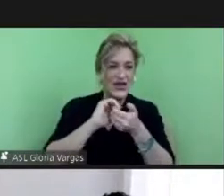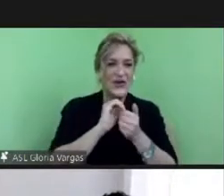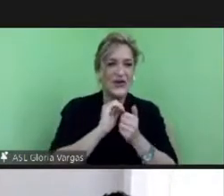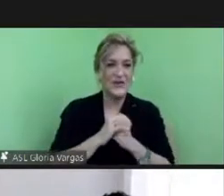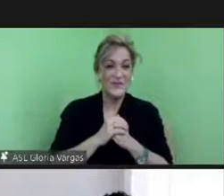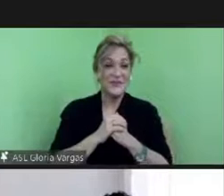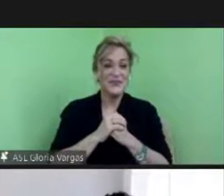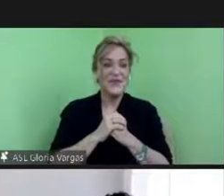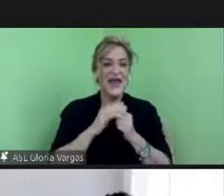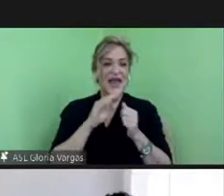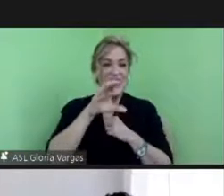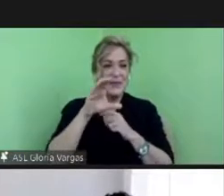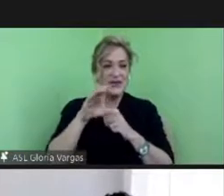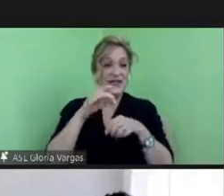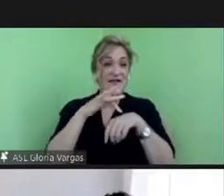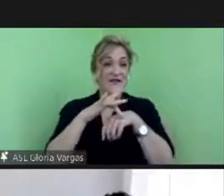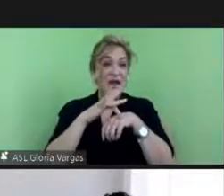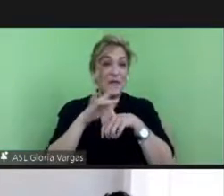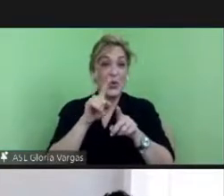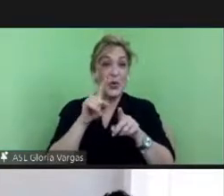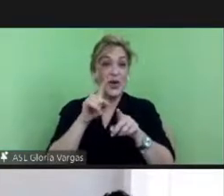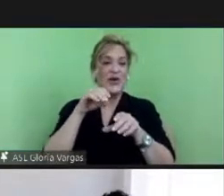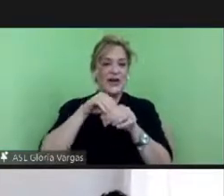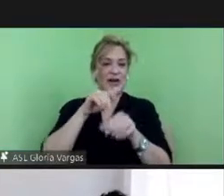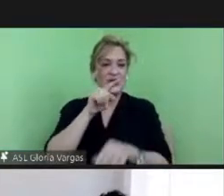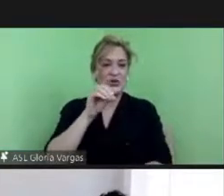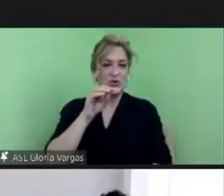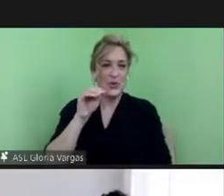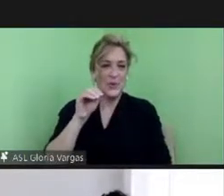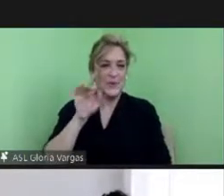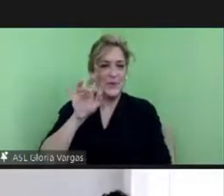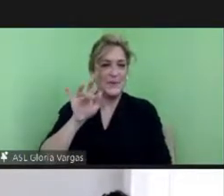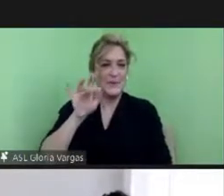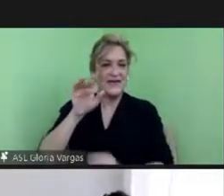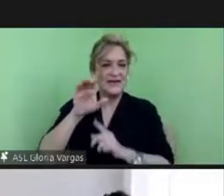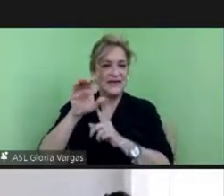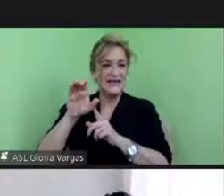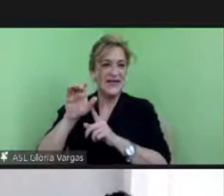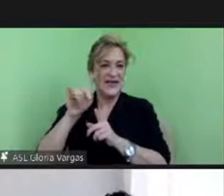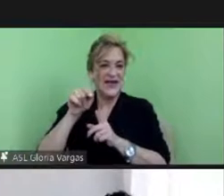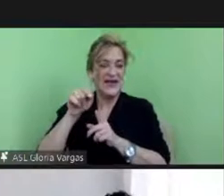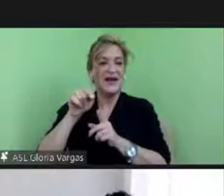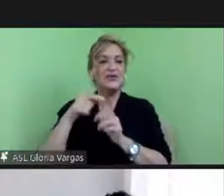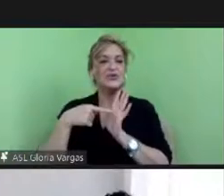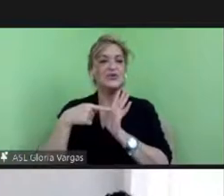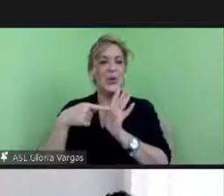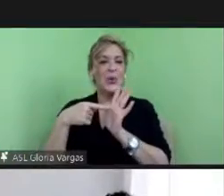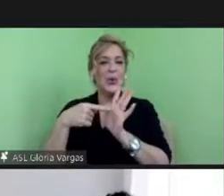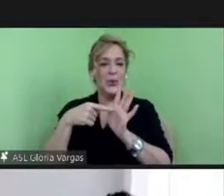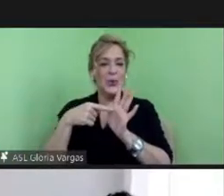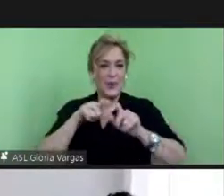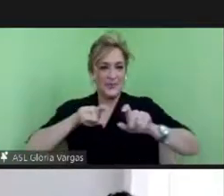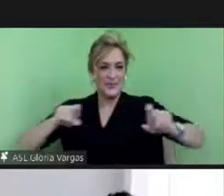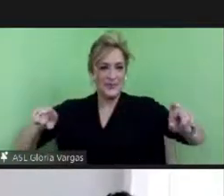Captions are available in the Zoom space by clicking the CC button and then the show subtitle, which is also found at the bottom of the